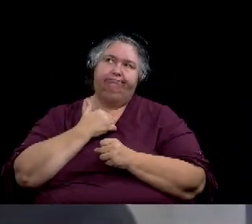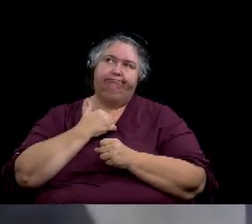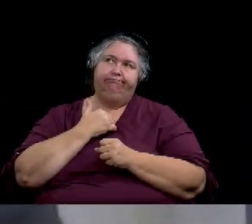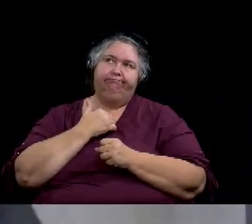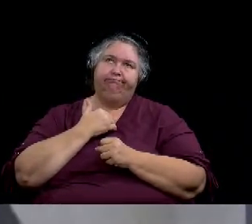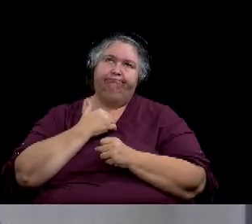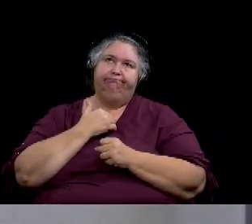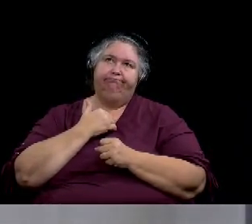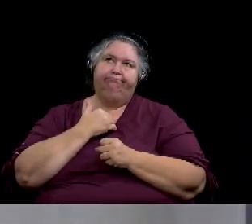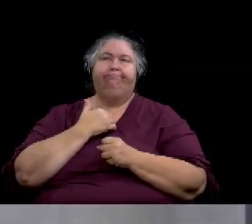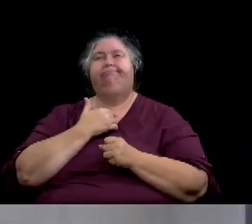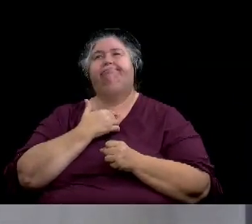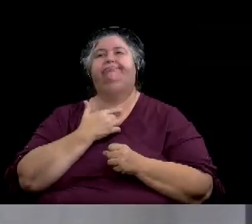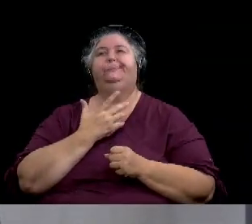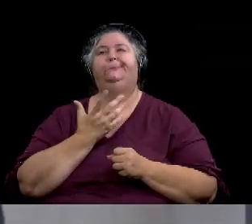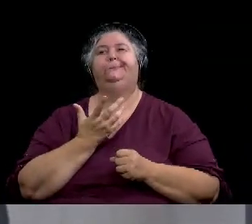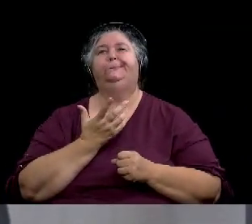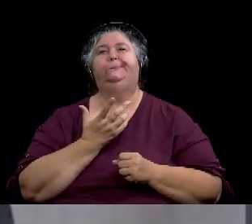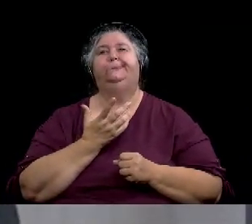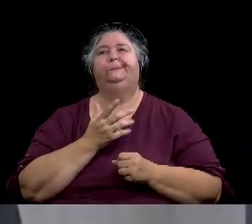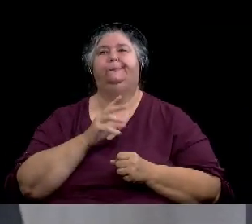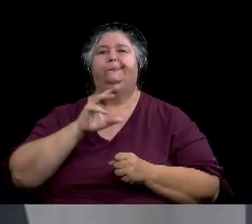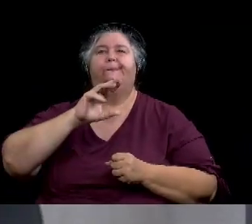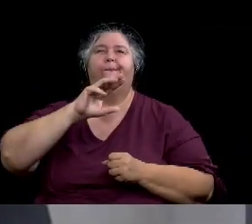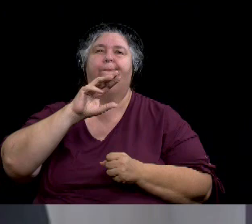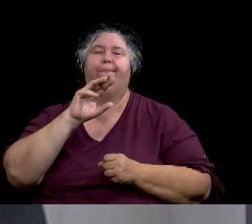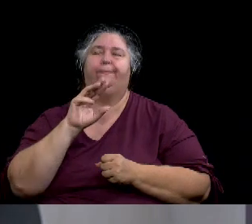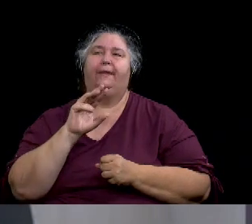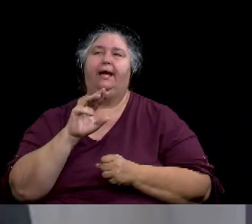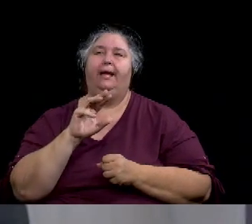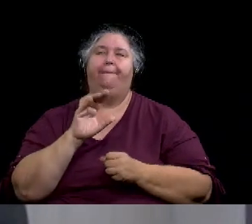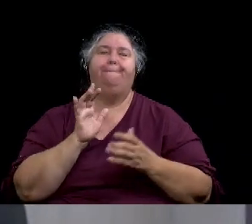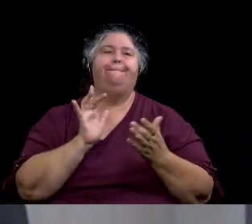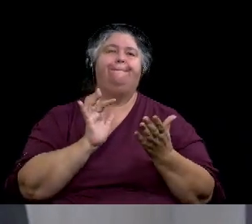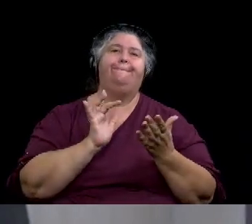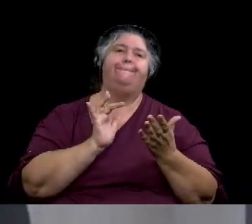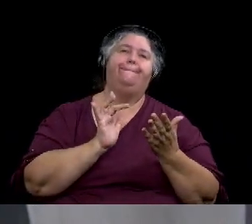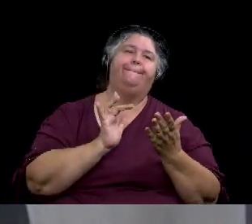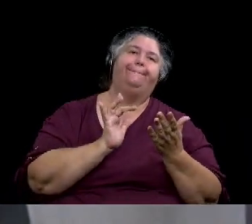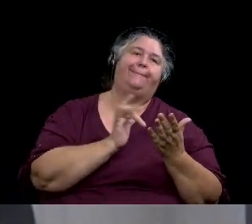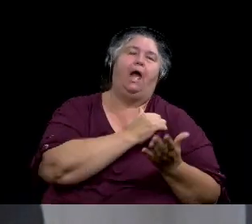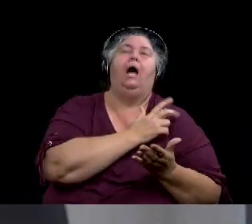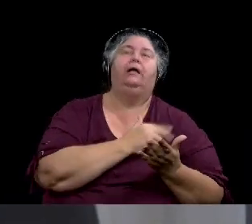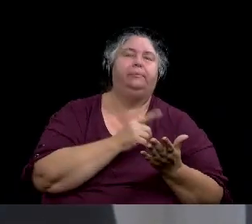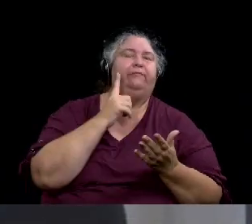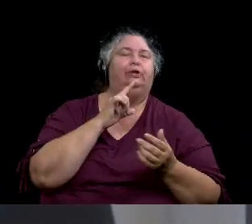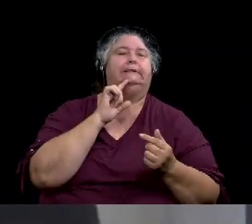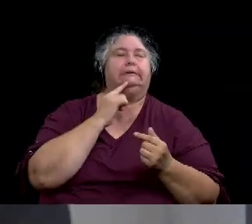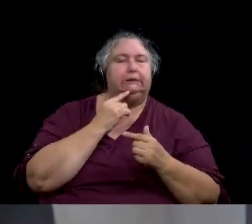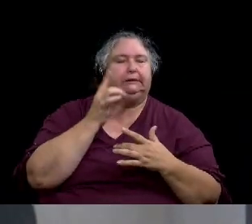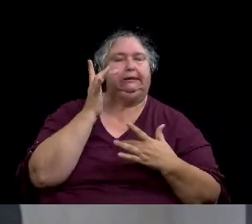medical infrastructure needed for very serious ill people. Therefore, they come into